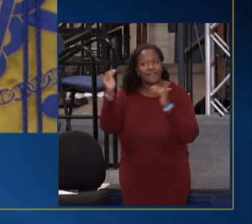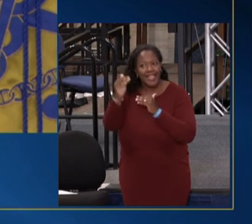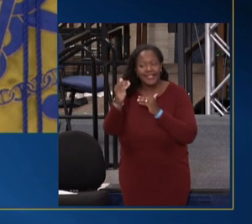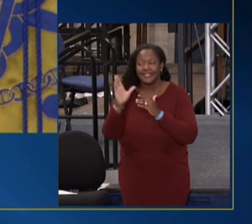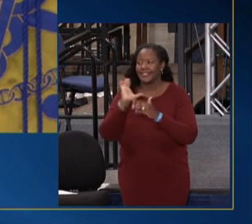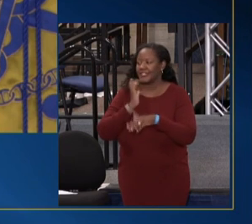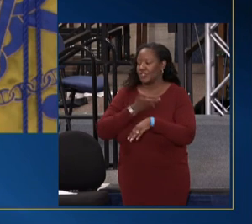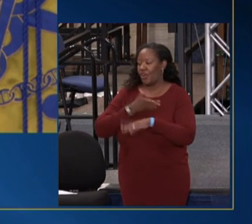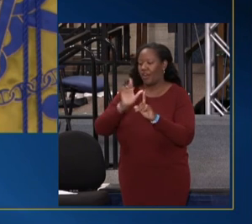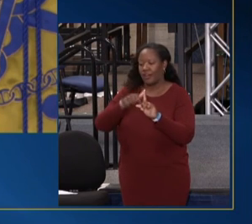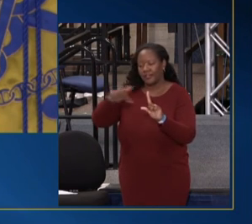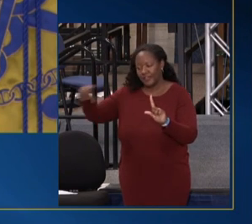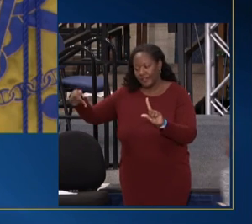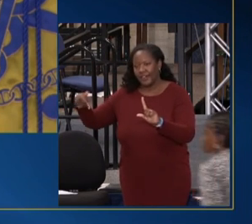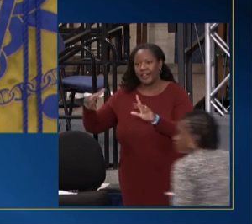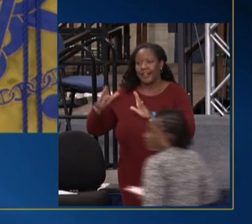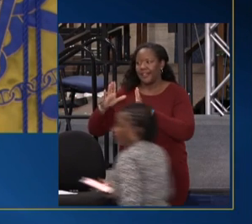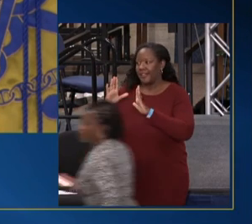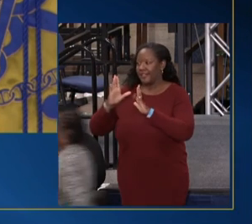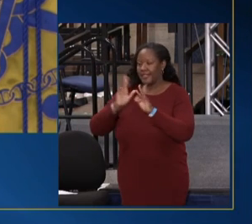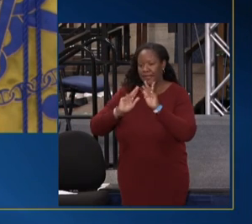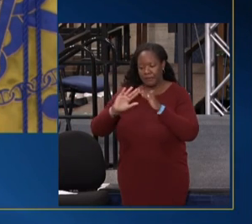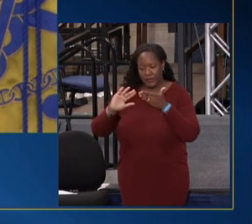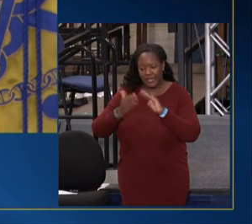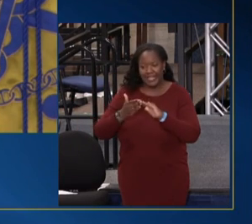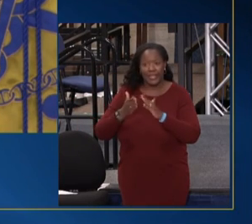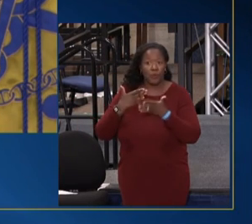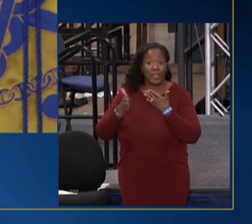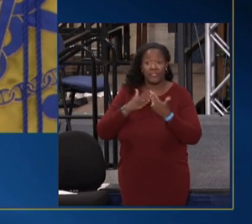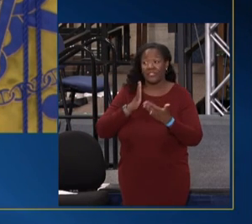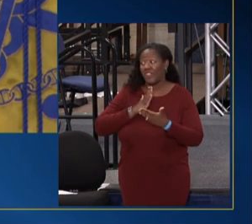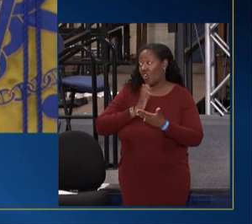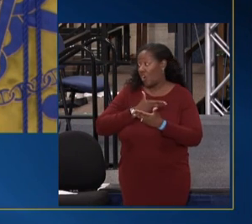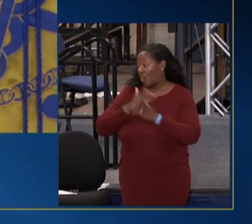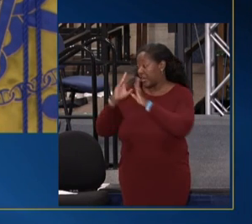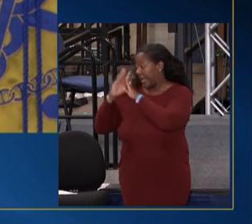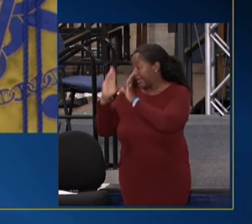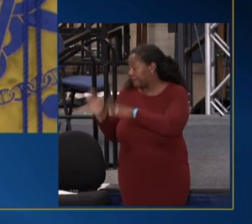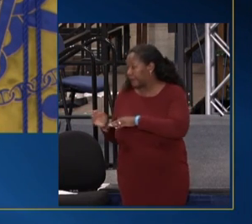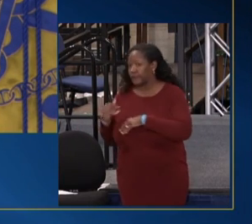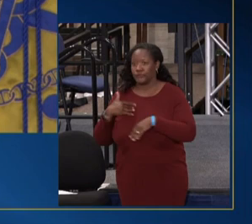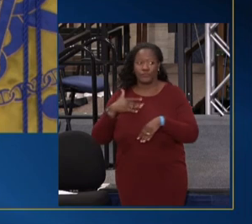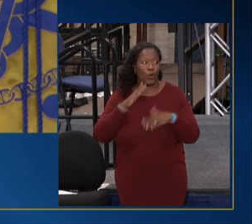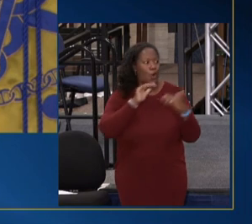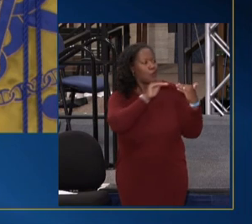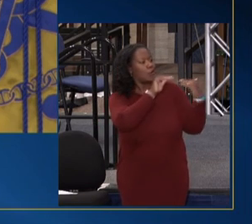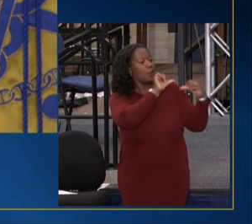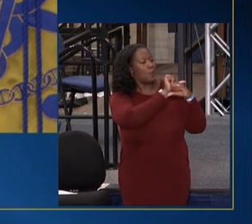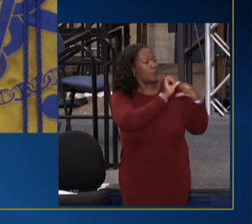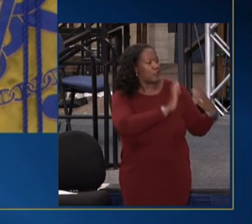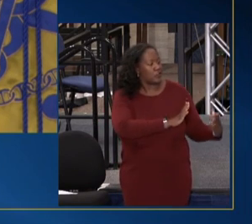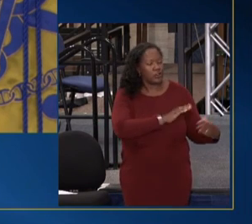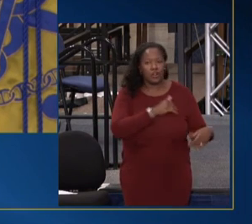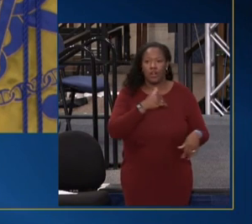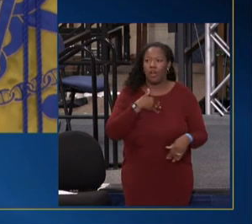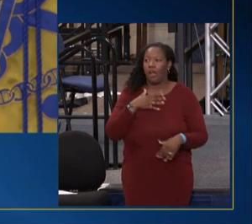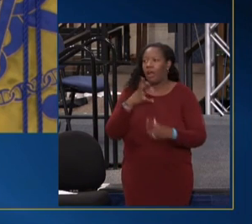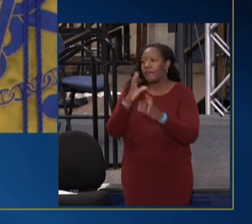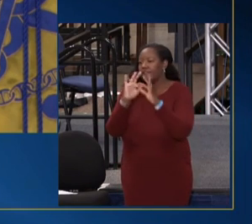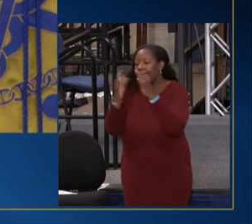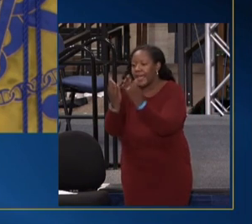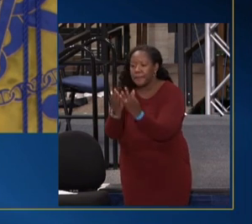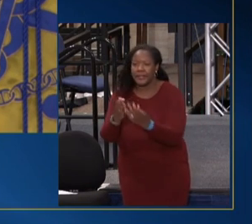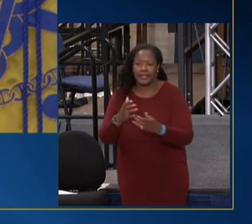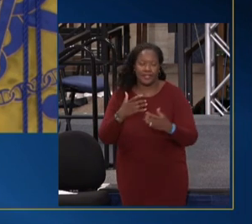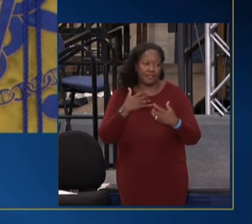LGBTQI neighbors, coworkers, and loved ones, the efforts that we really are trying to bake into